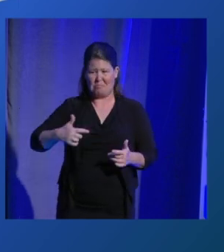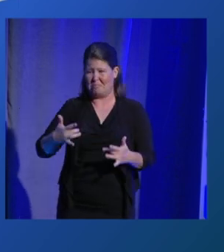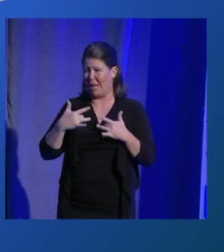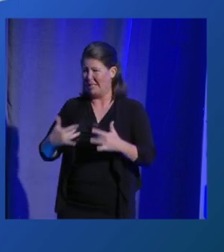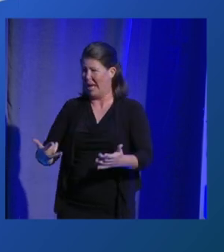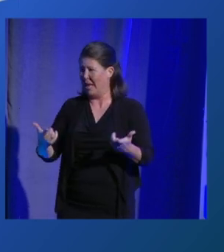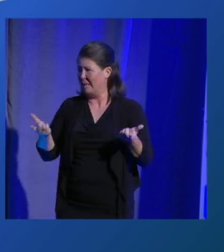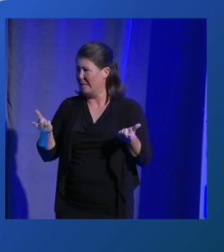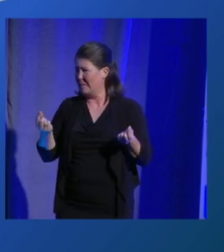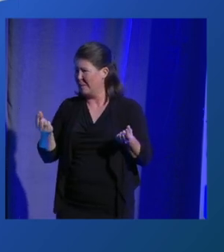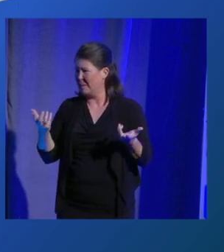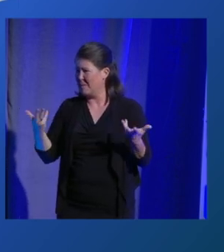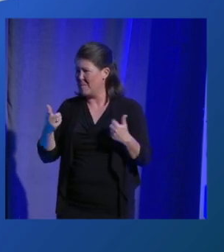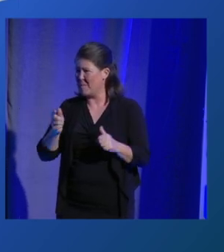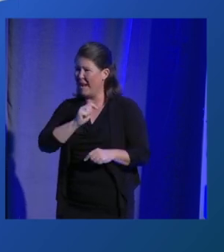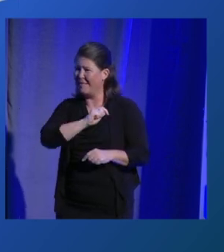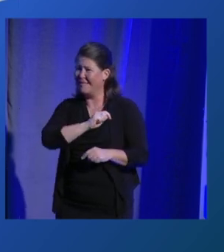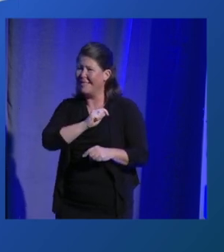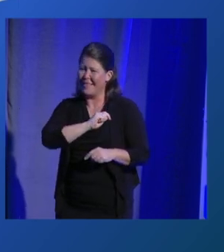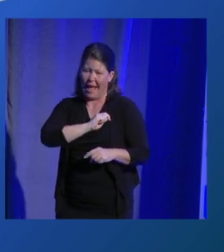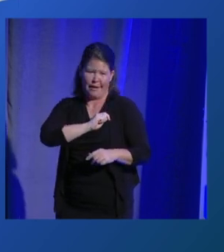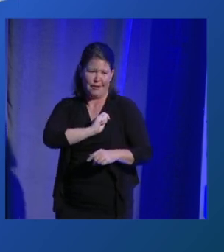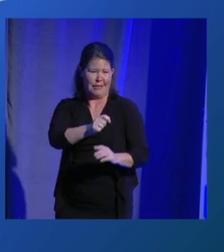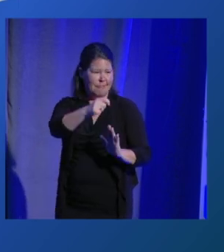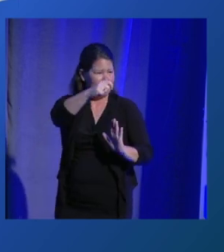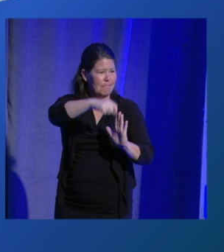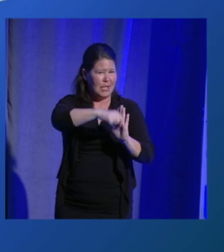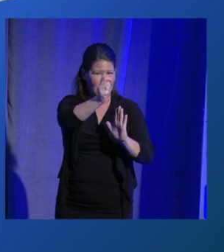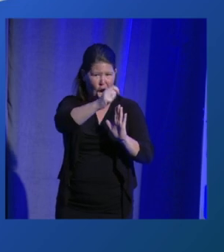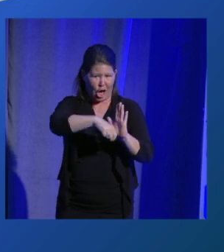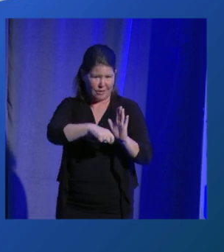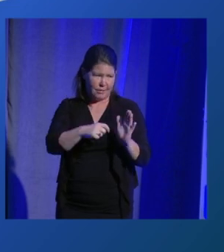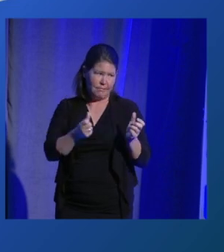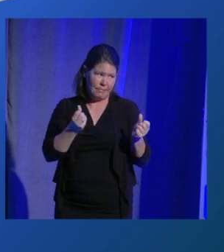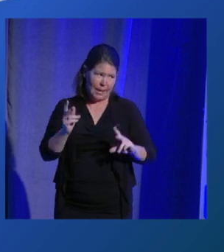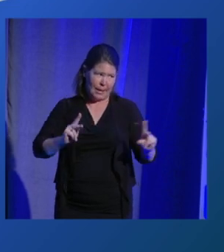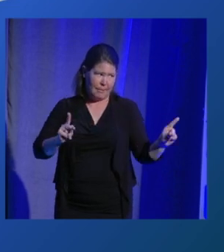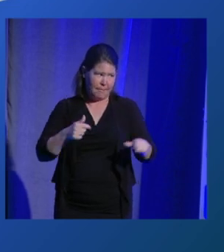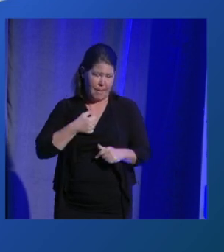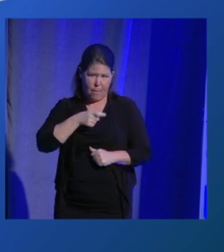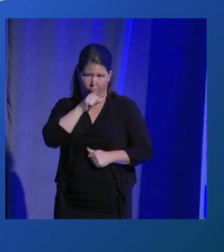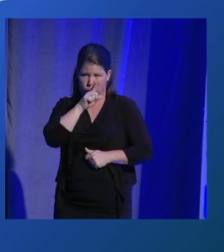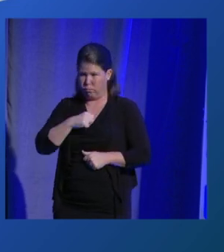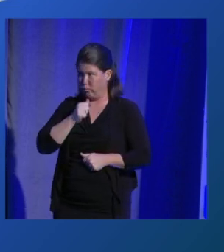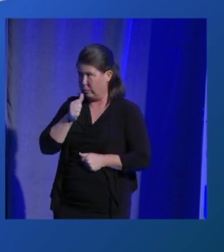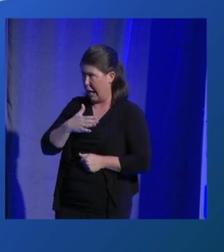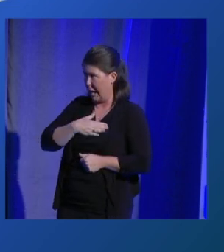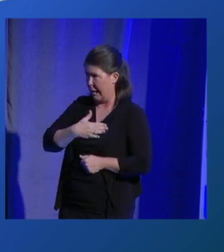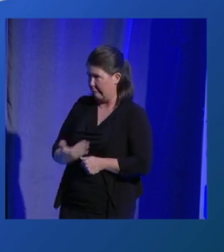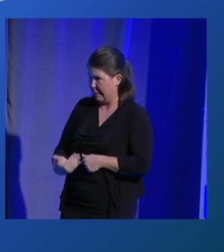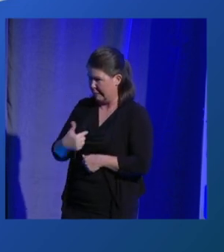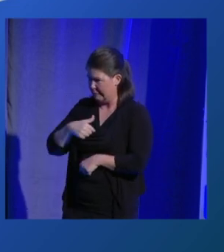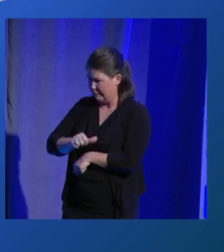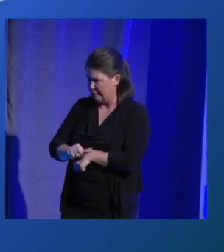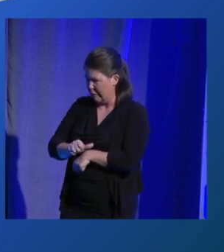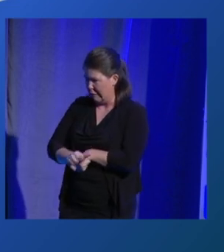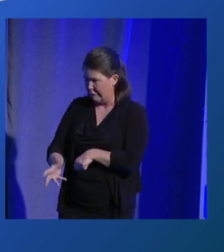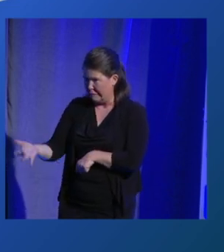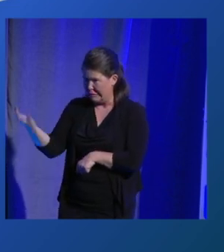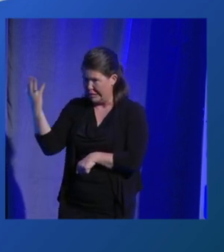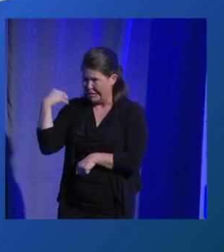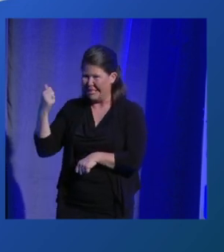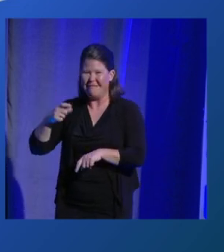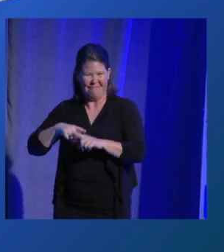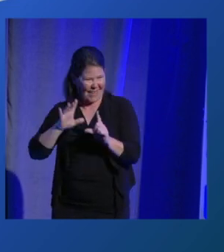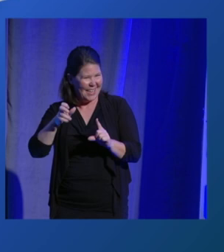room can say that I'm sure or would want to admit it uh but over the last 43 years to see what's happened to